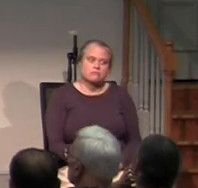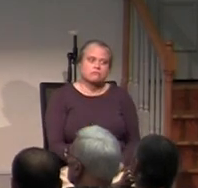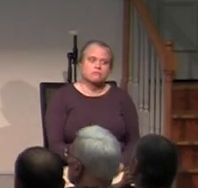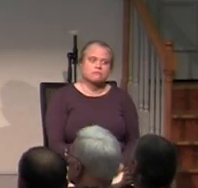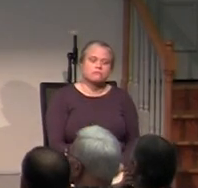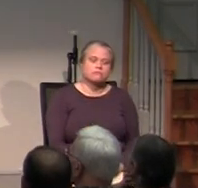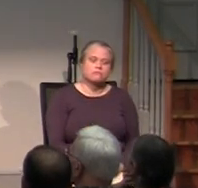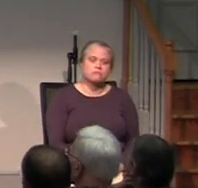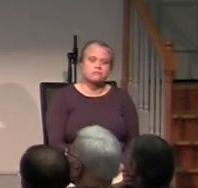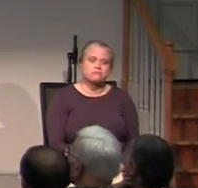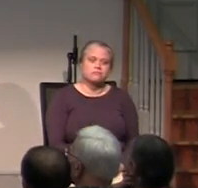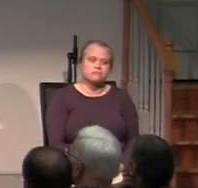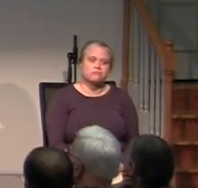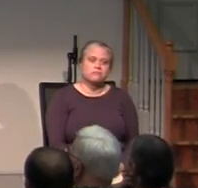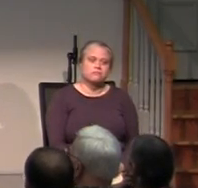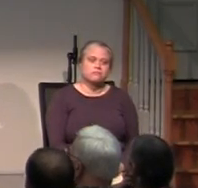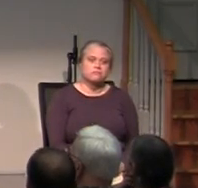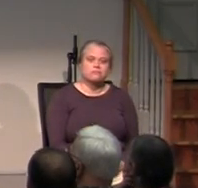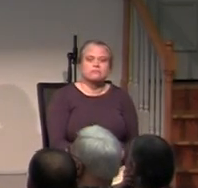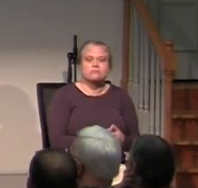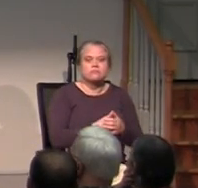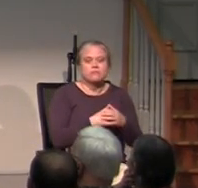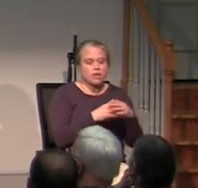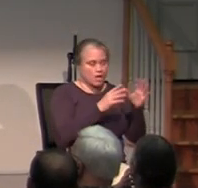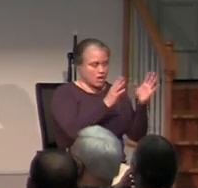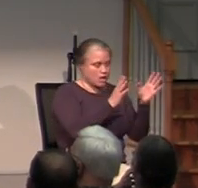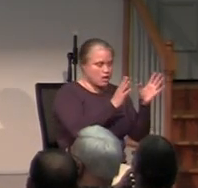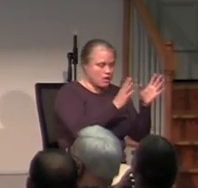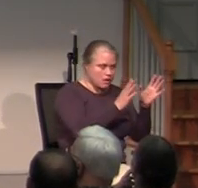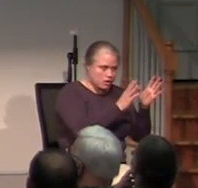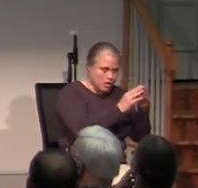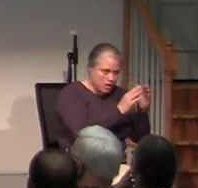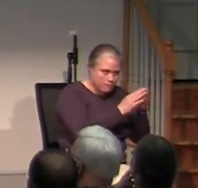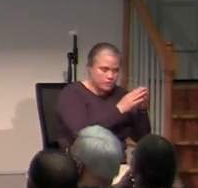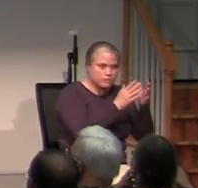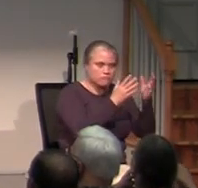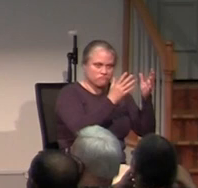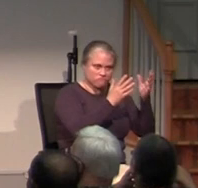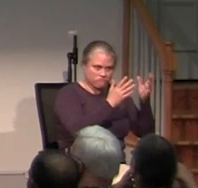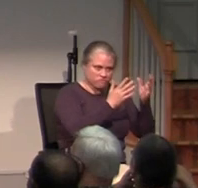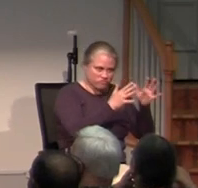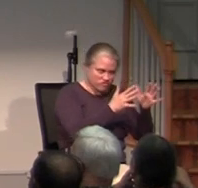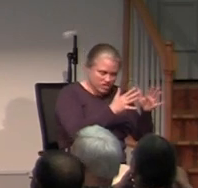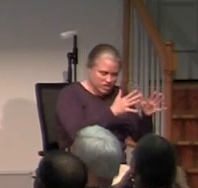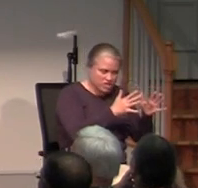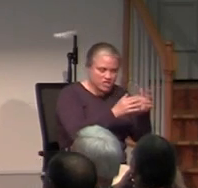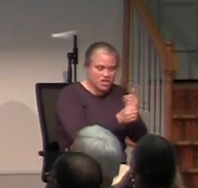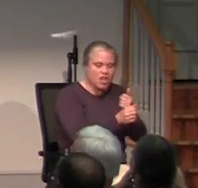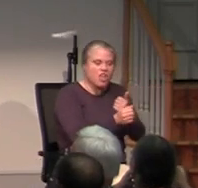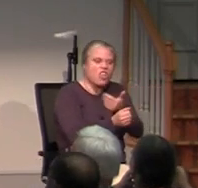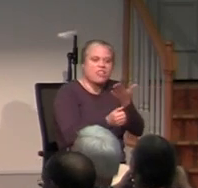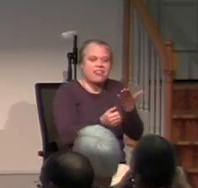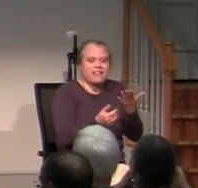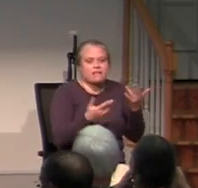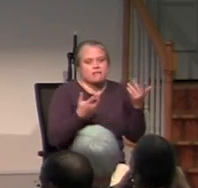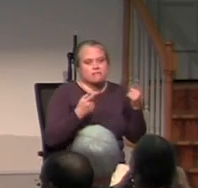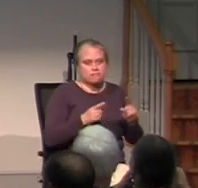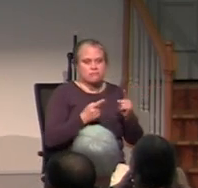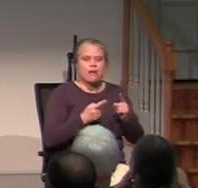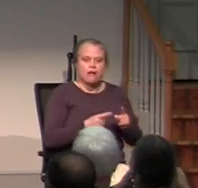We can fast forward during the conference. This controversy went on. There were other things happening, which we'll get to in a